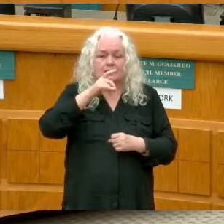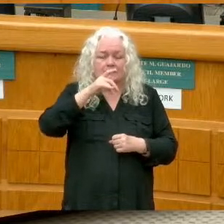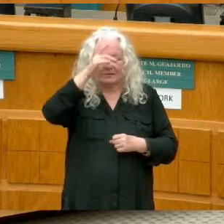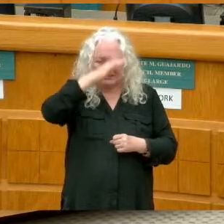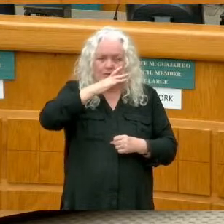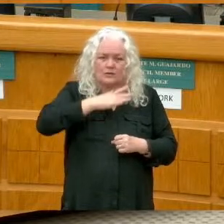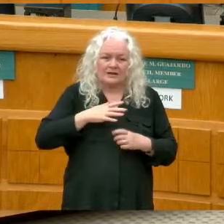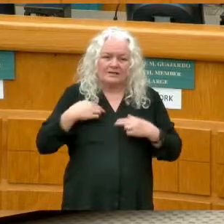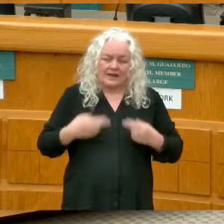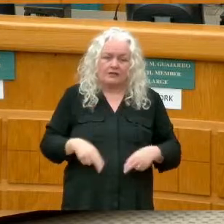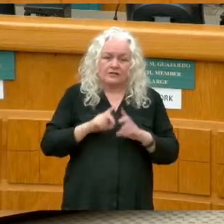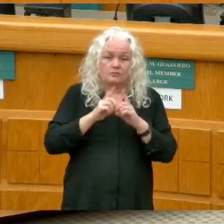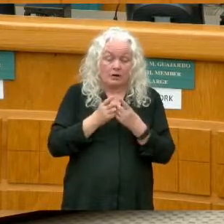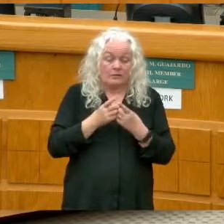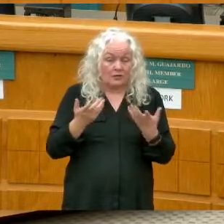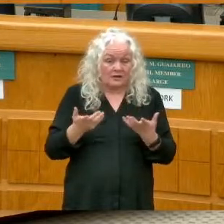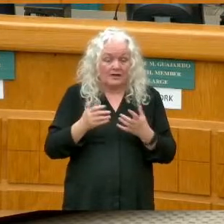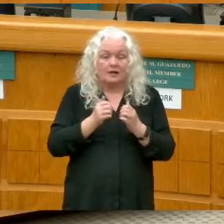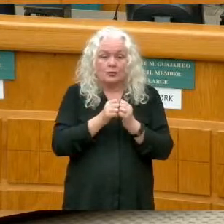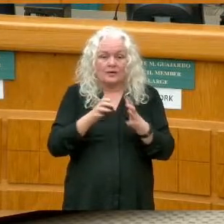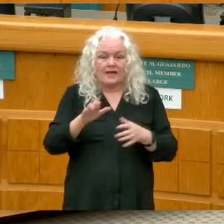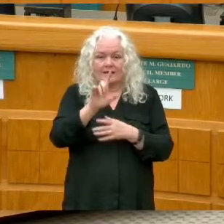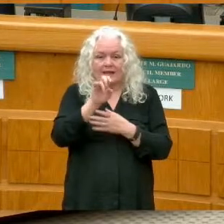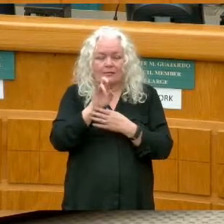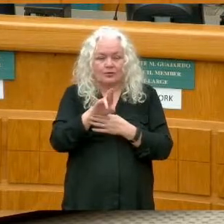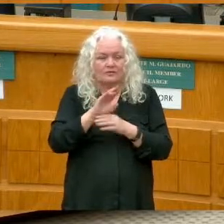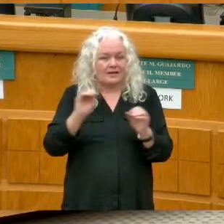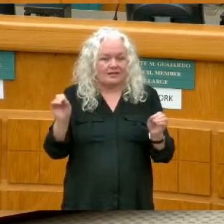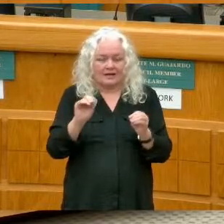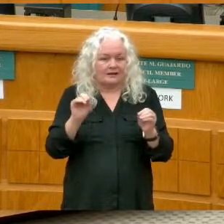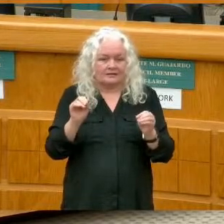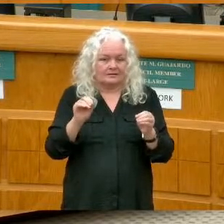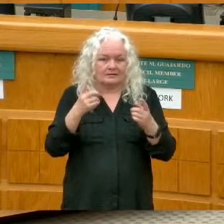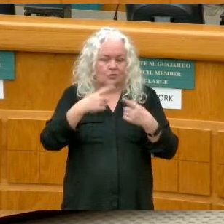department, is that without labor, nothing prospers.